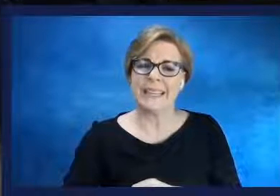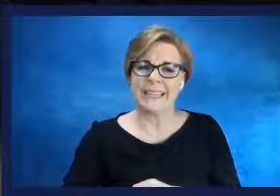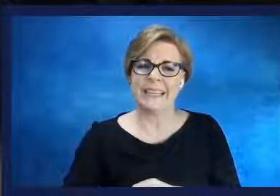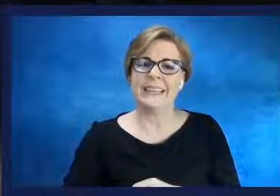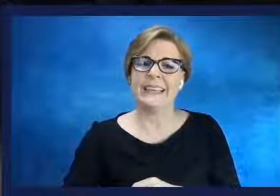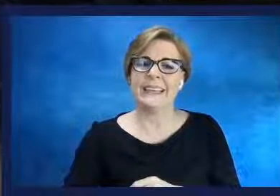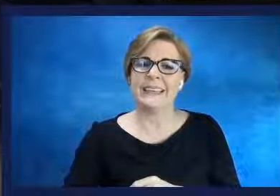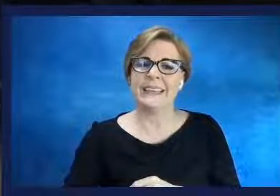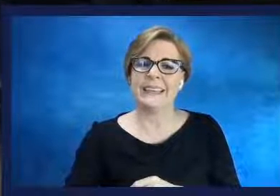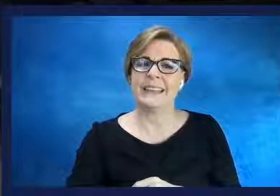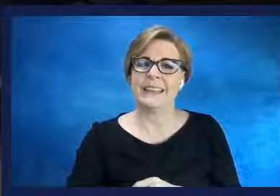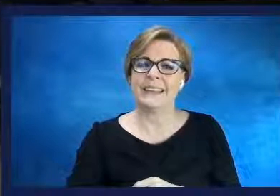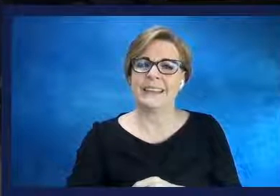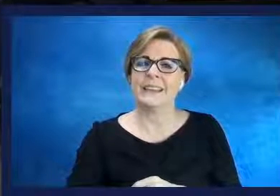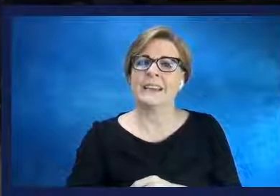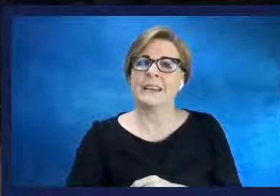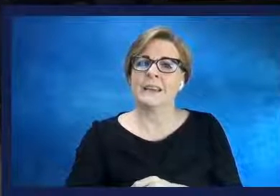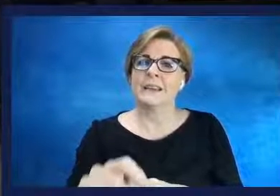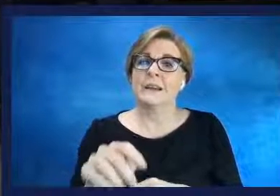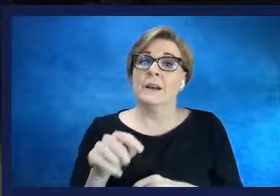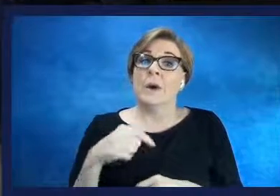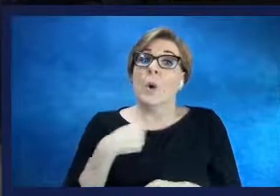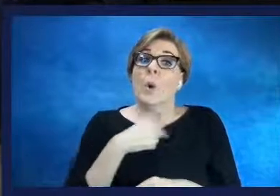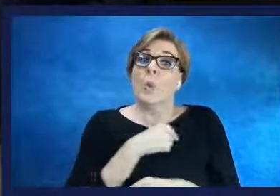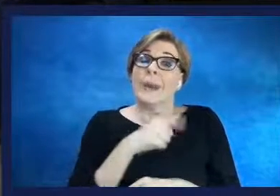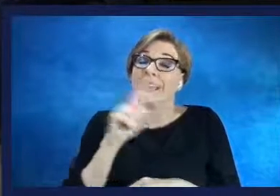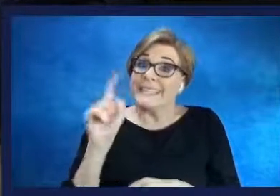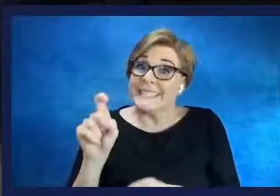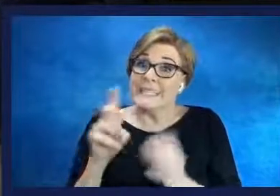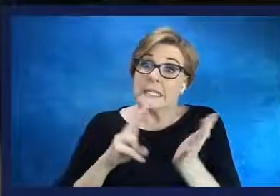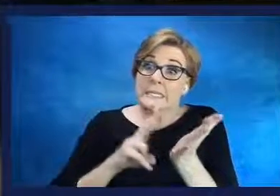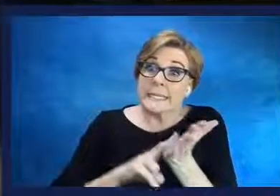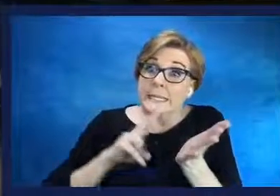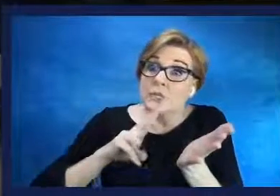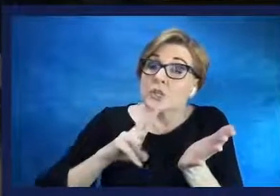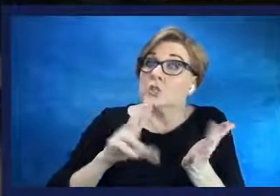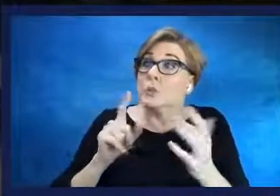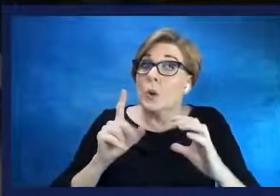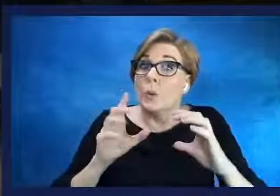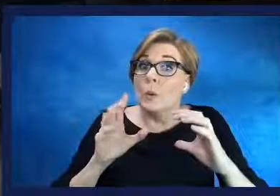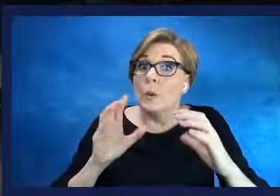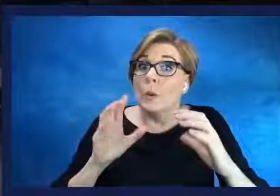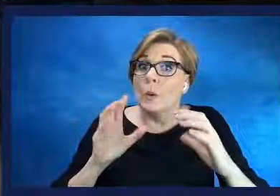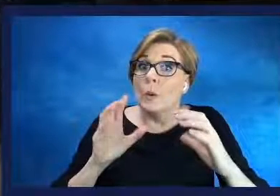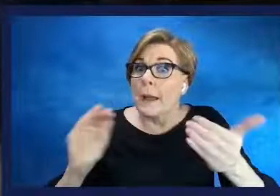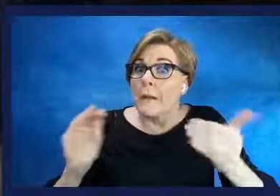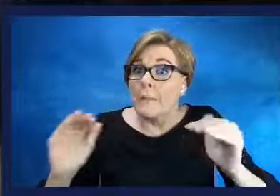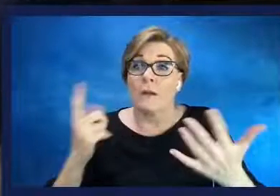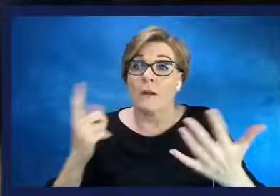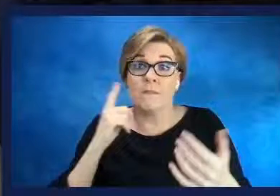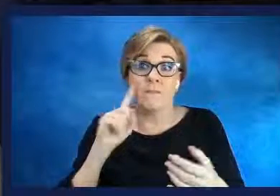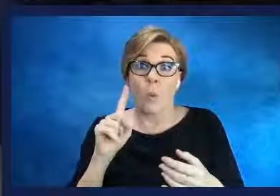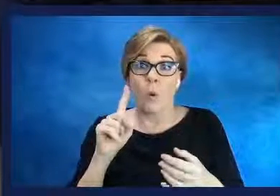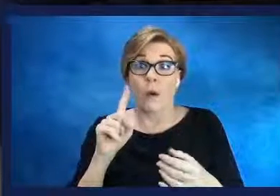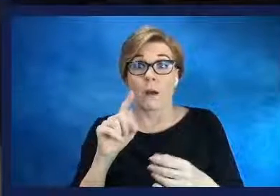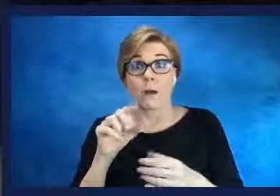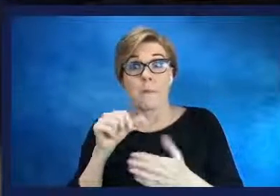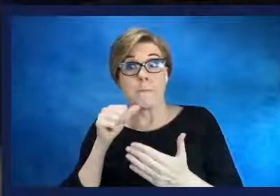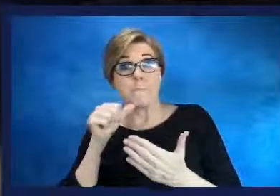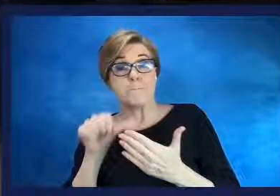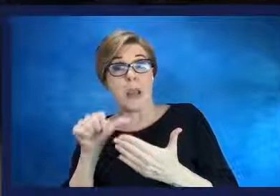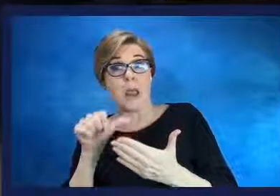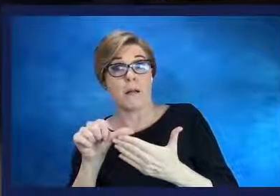your signature. So I need a signature to compare to for whether it's mail ballot or it's a SEB team, and you're making your mark. So one of